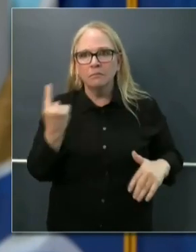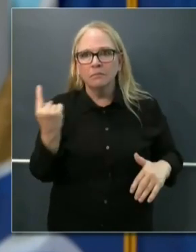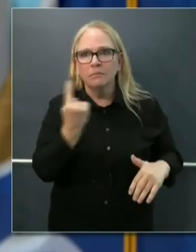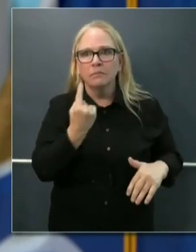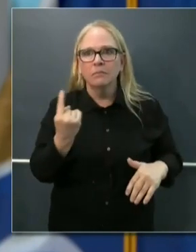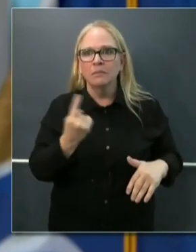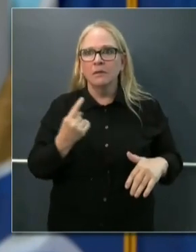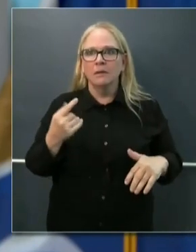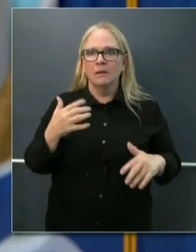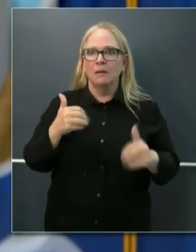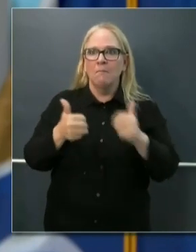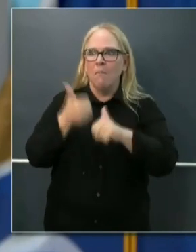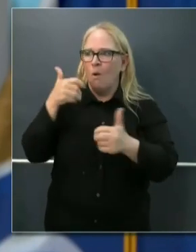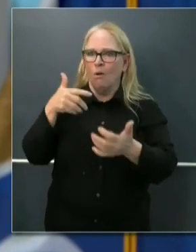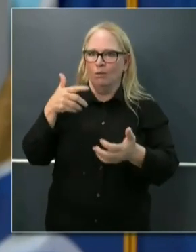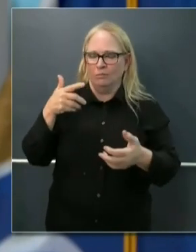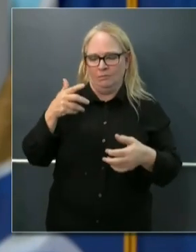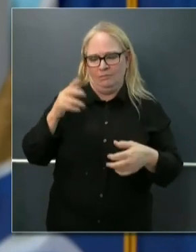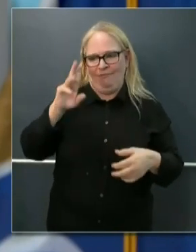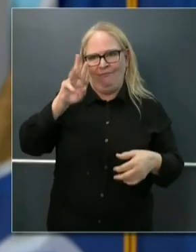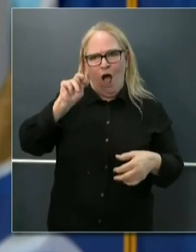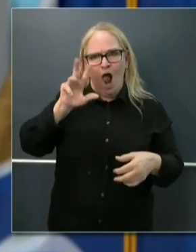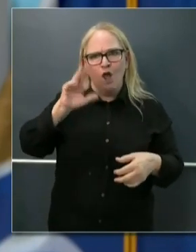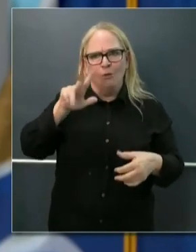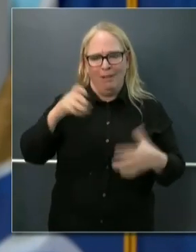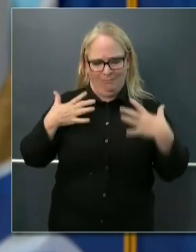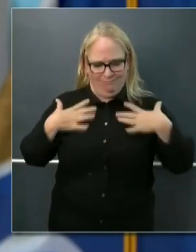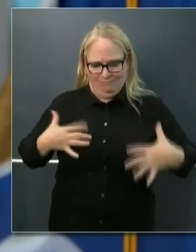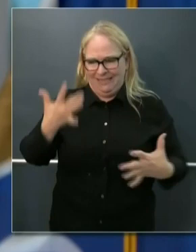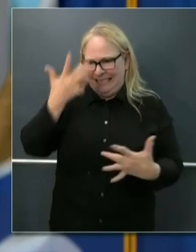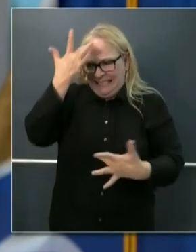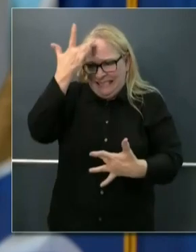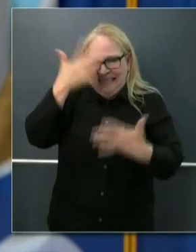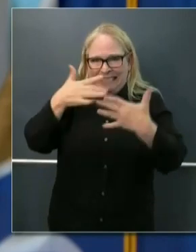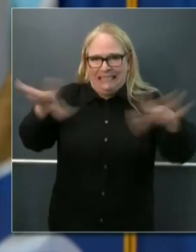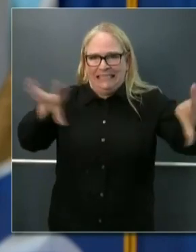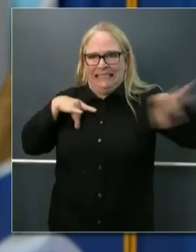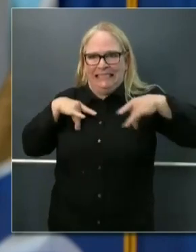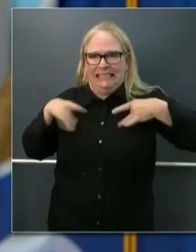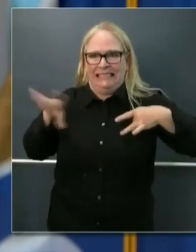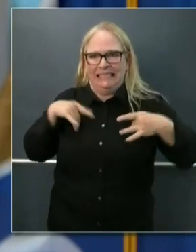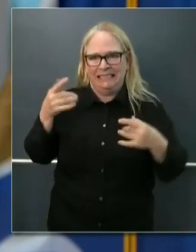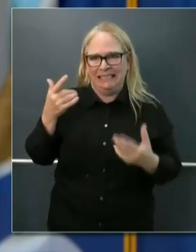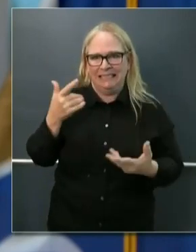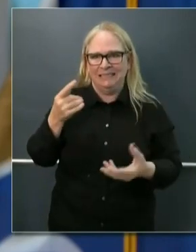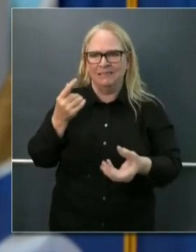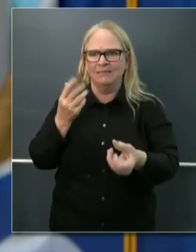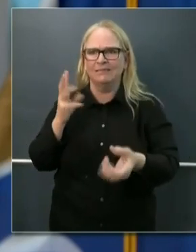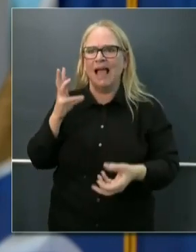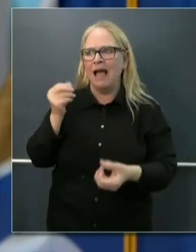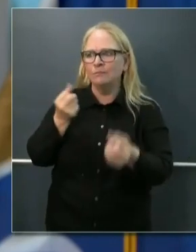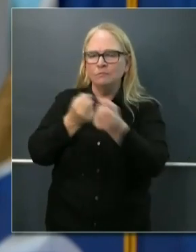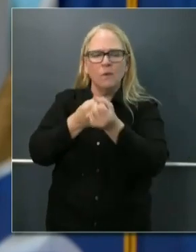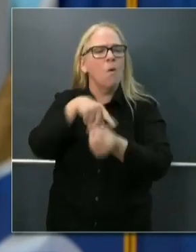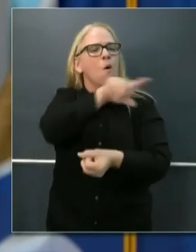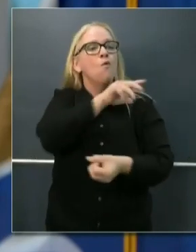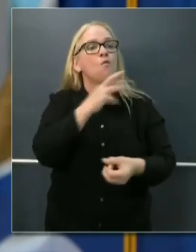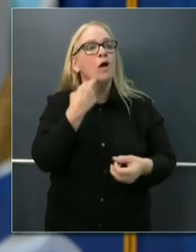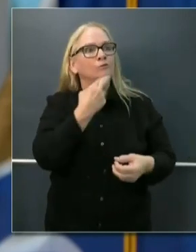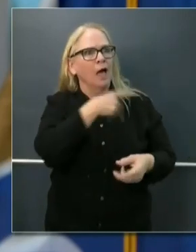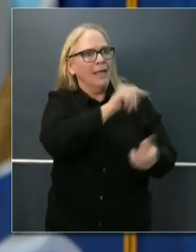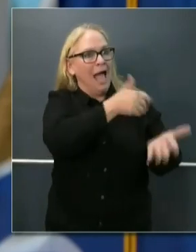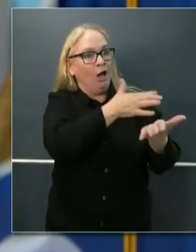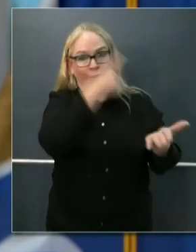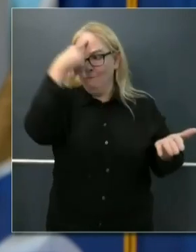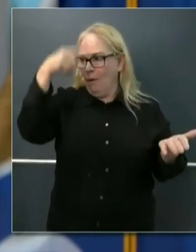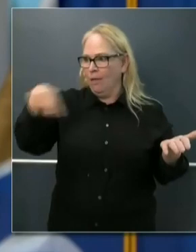most vulnerable to this disease. Also supporting our restaurants and our hospitality industry more broadly, supporting